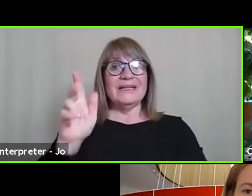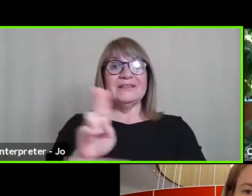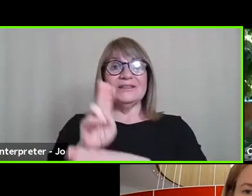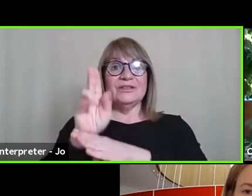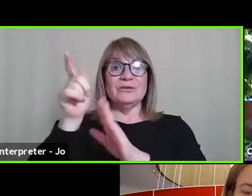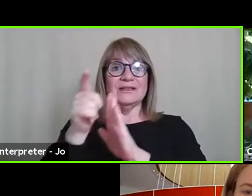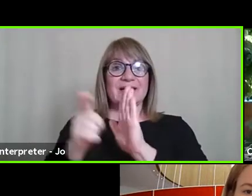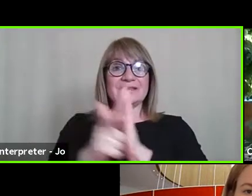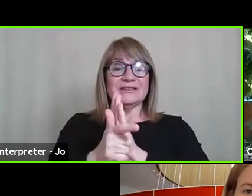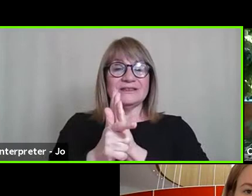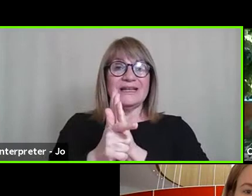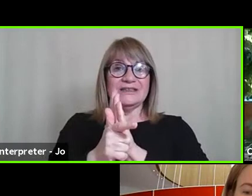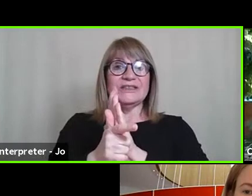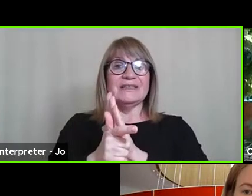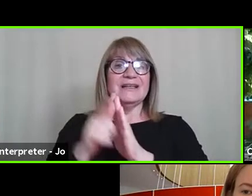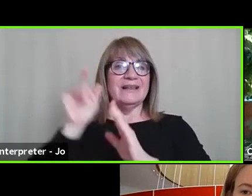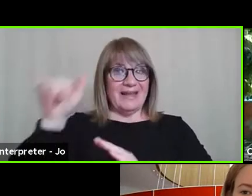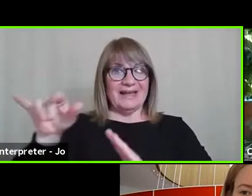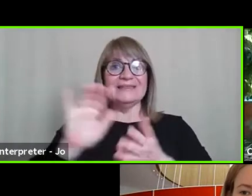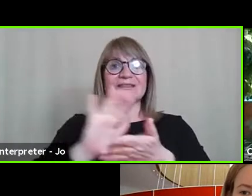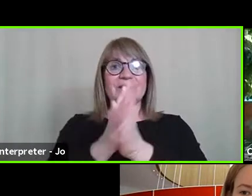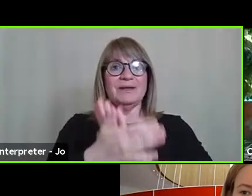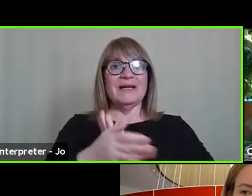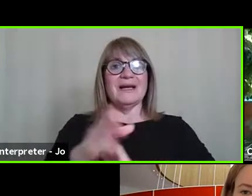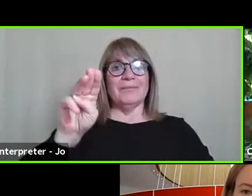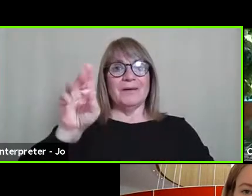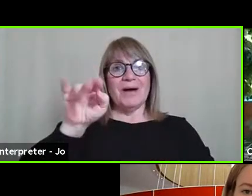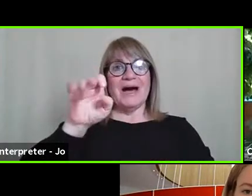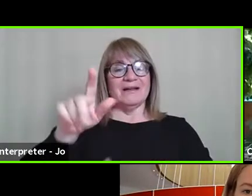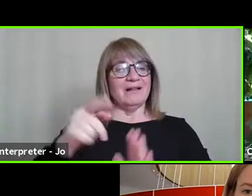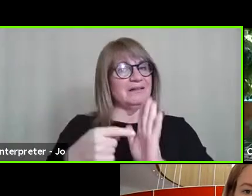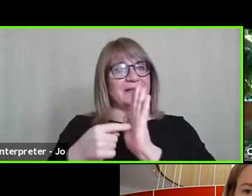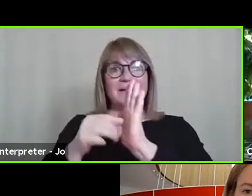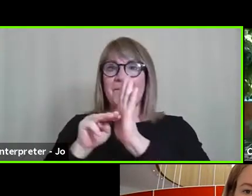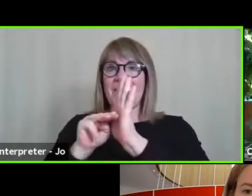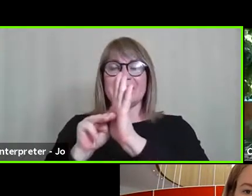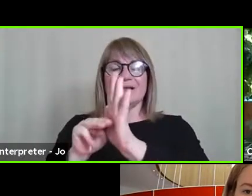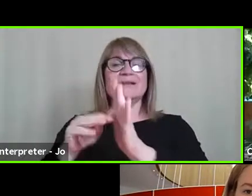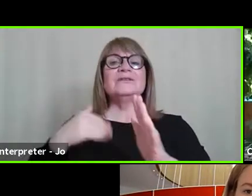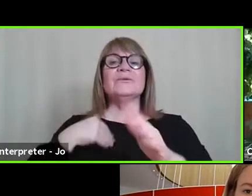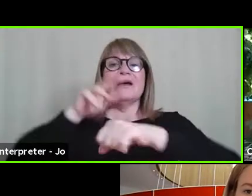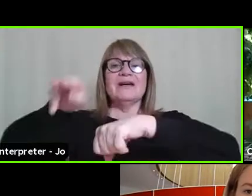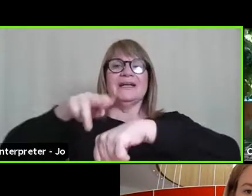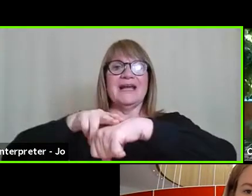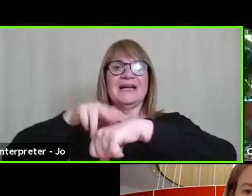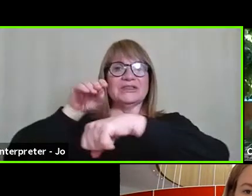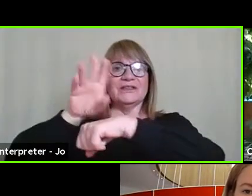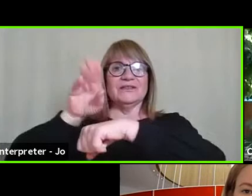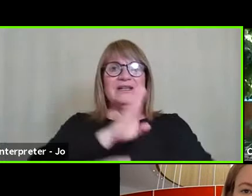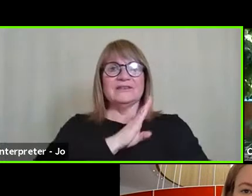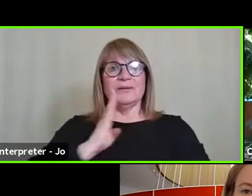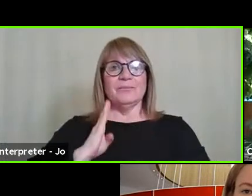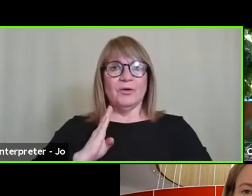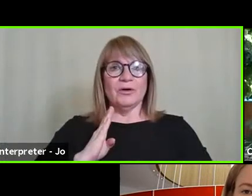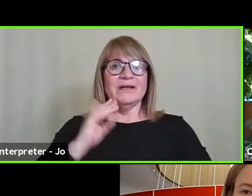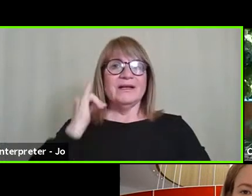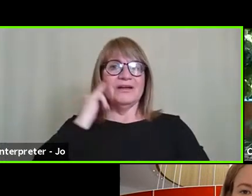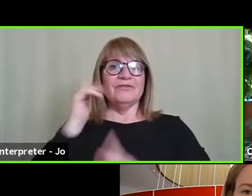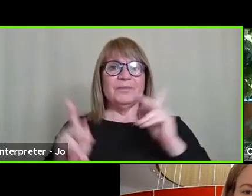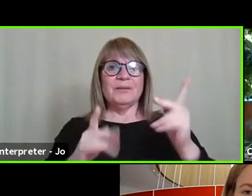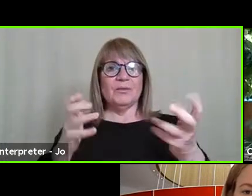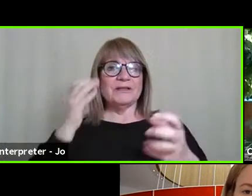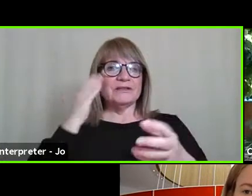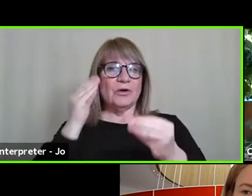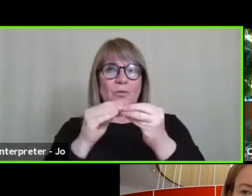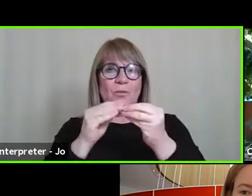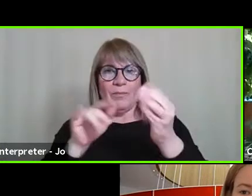a model so uh we're we have a national advisory board if folks are interested in hearing more about that let me